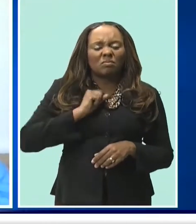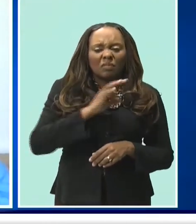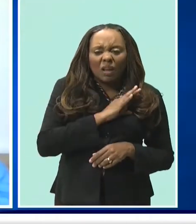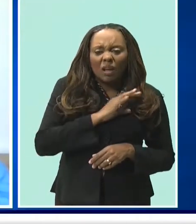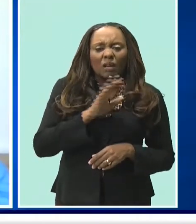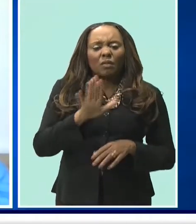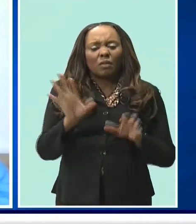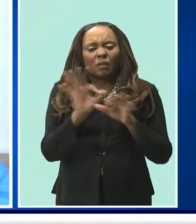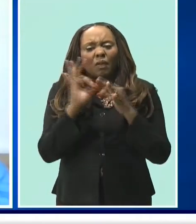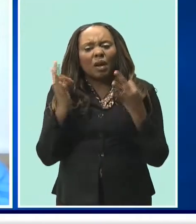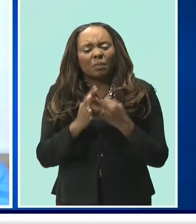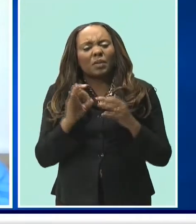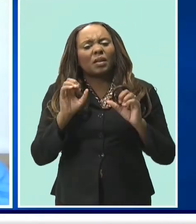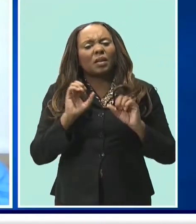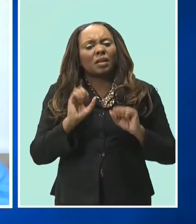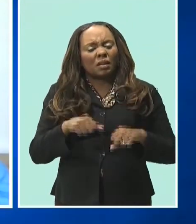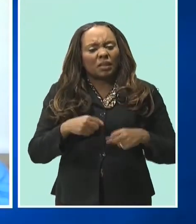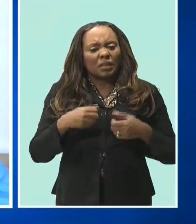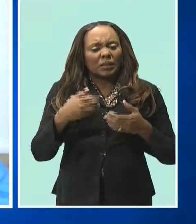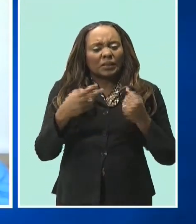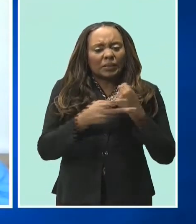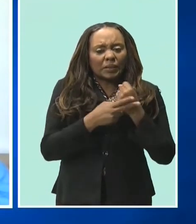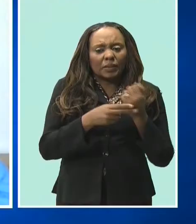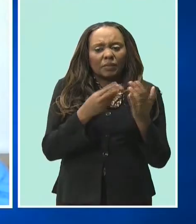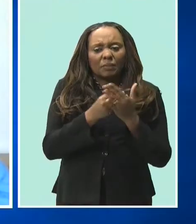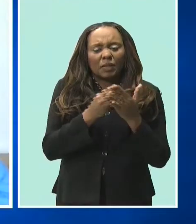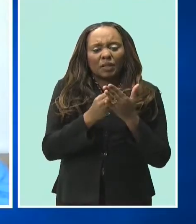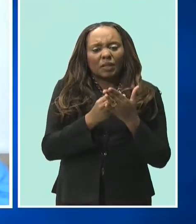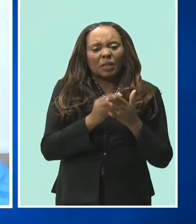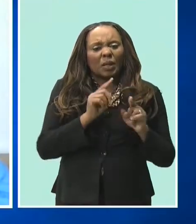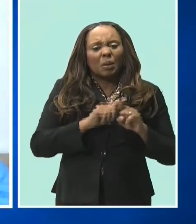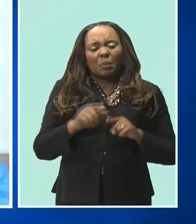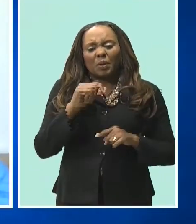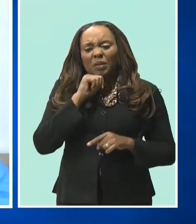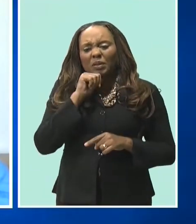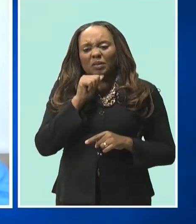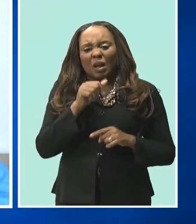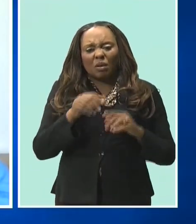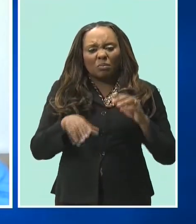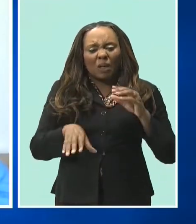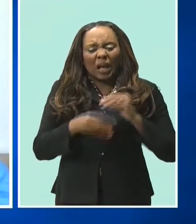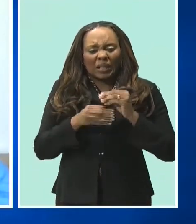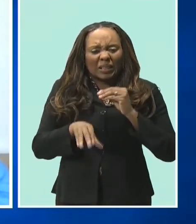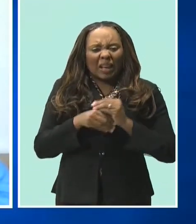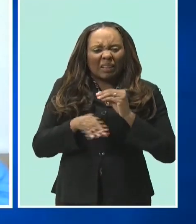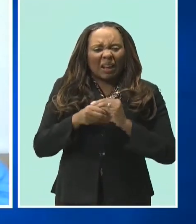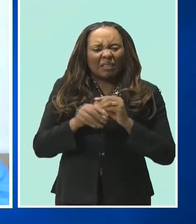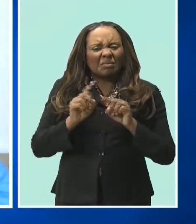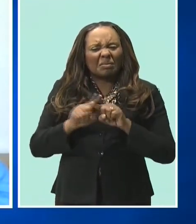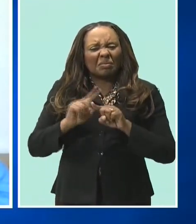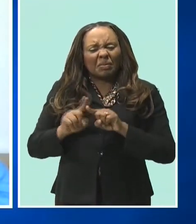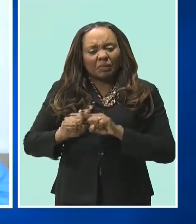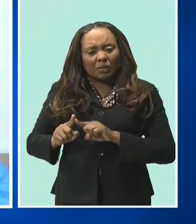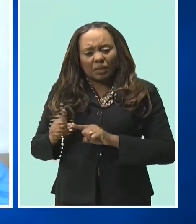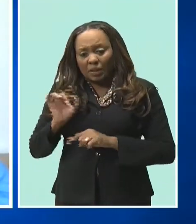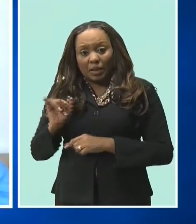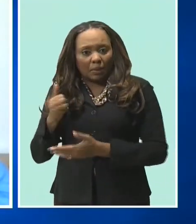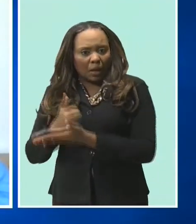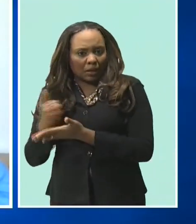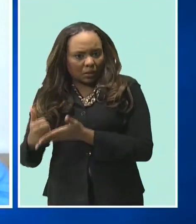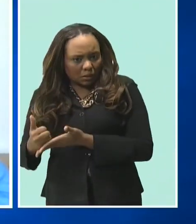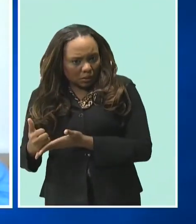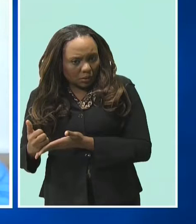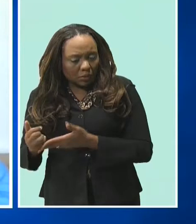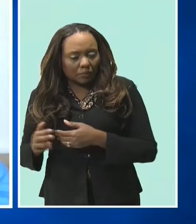wealth without having the additional costs associated with the bank. So as a credit union member in a financial